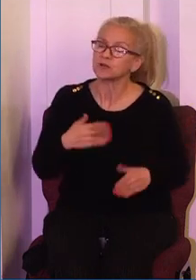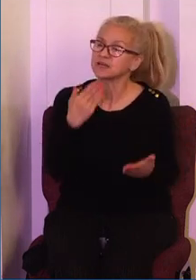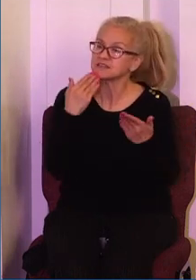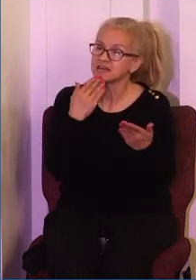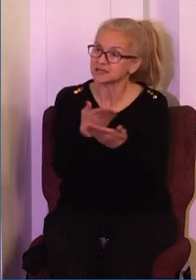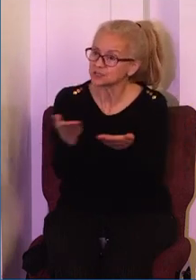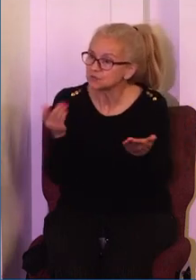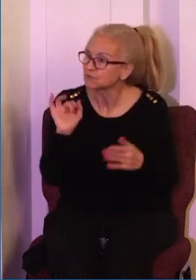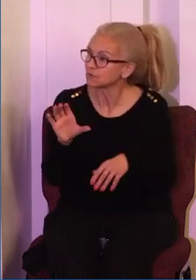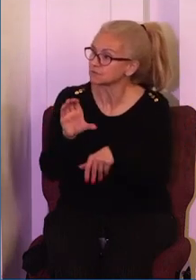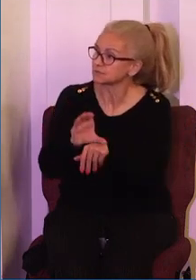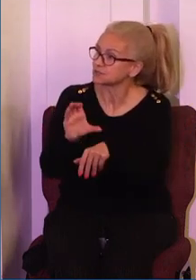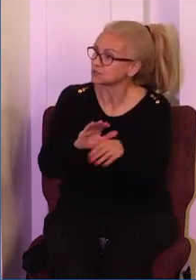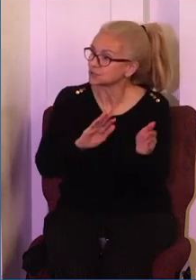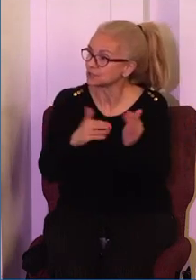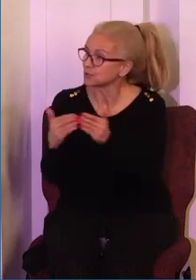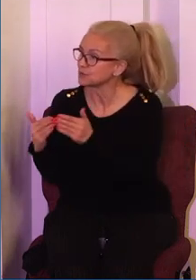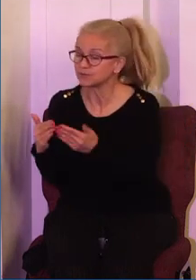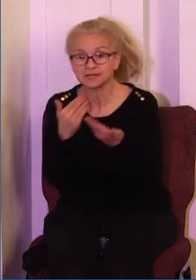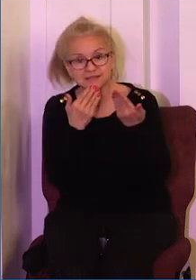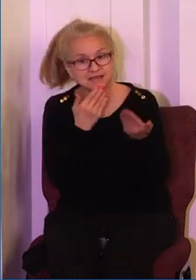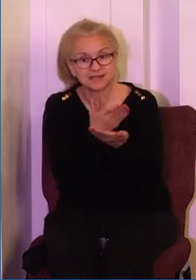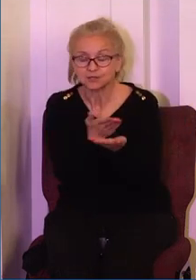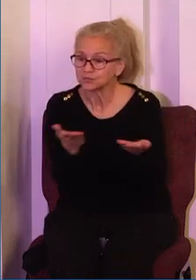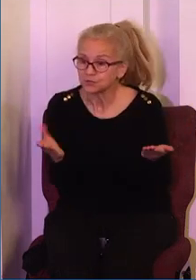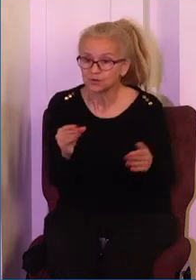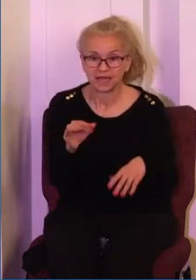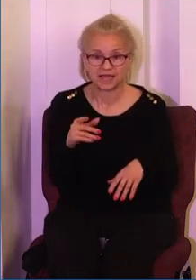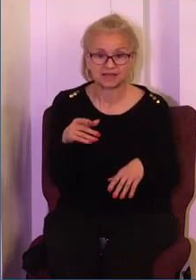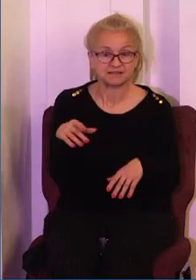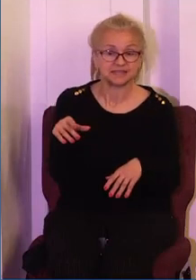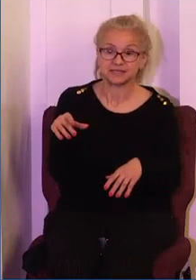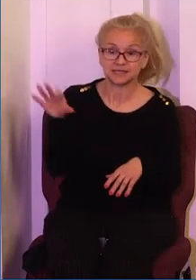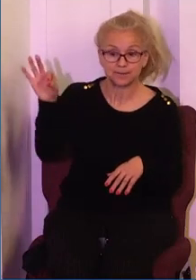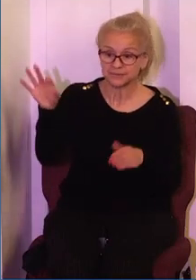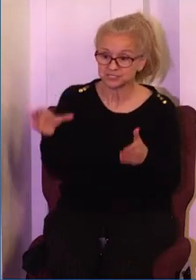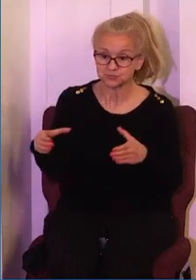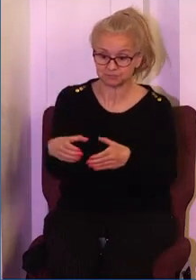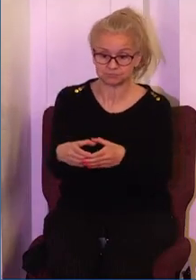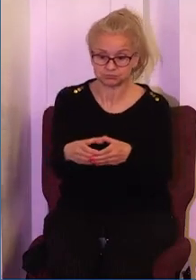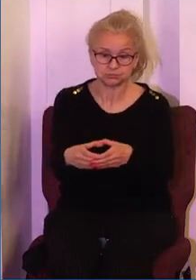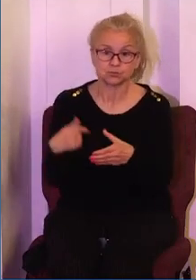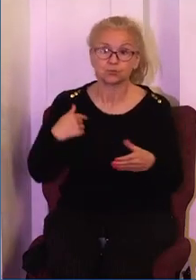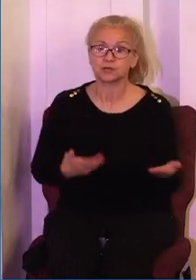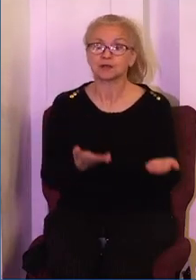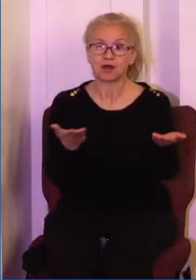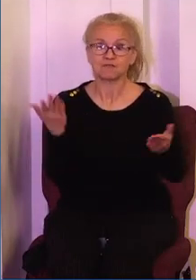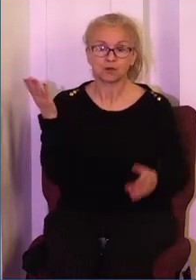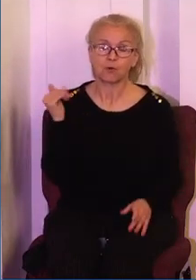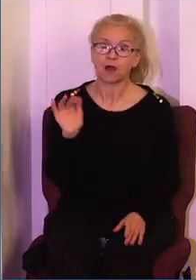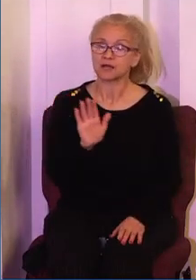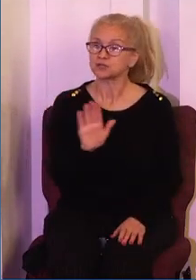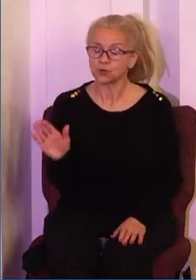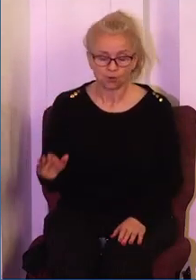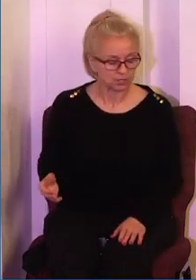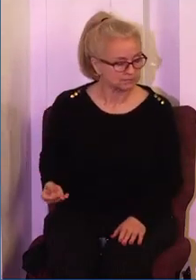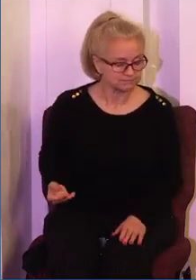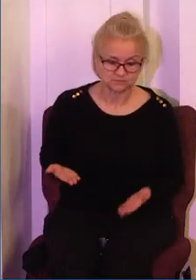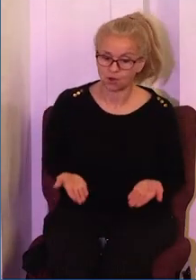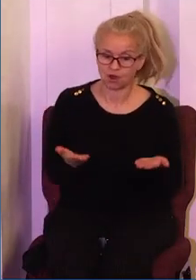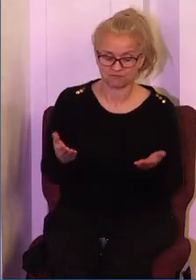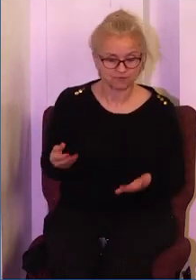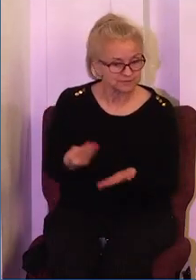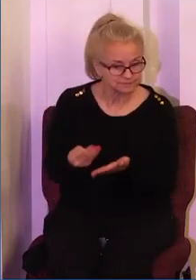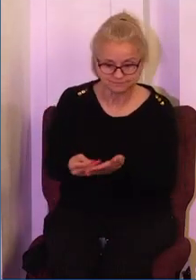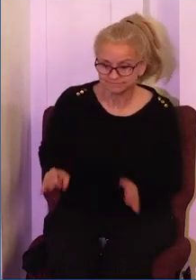For this church community, thank you, and the ministry that we provide because of your tithes, your offerings, and